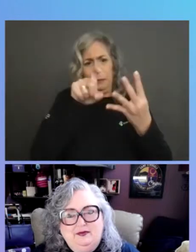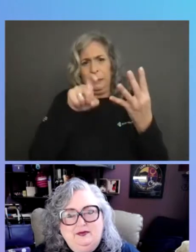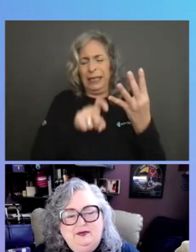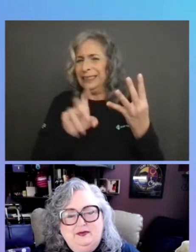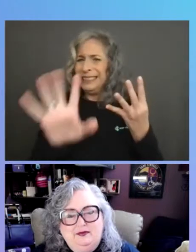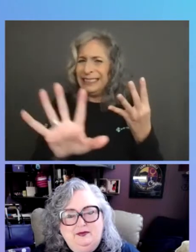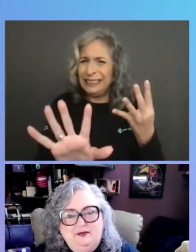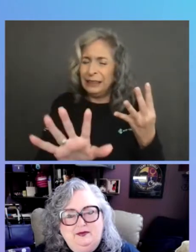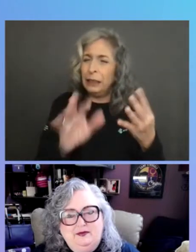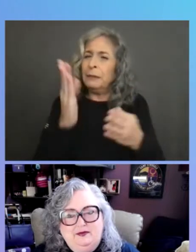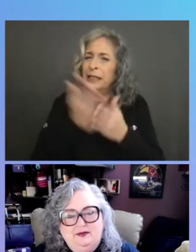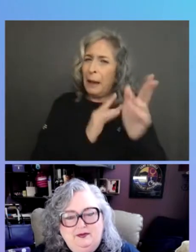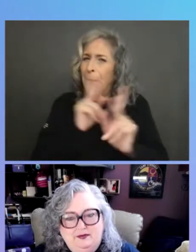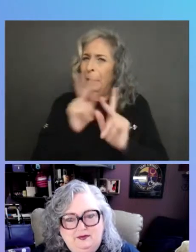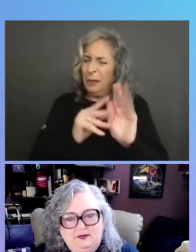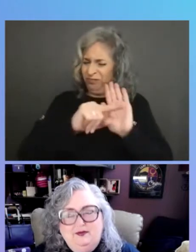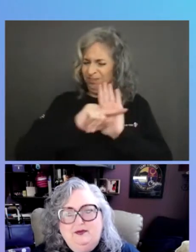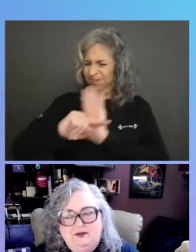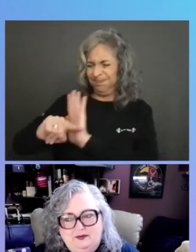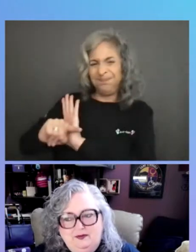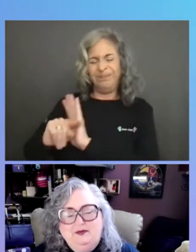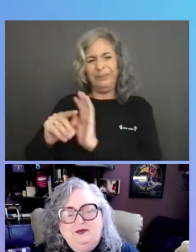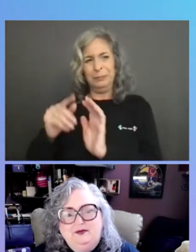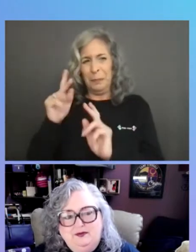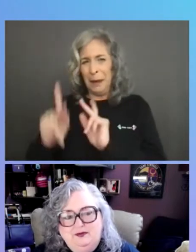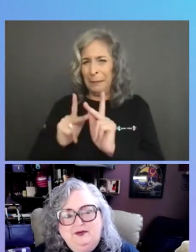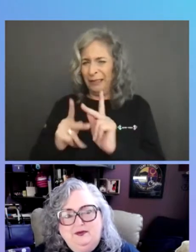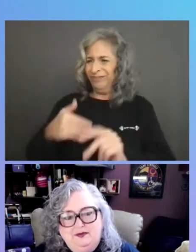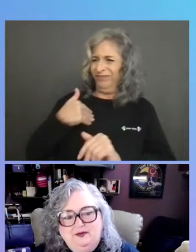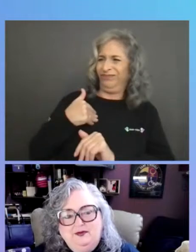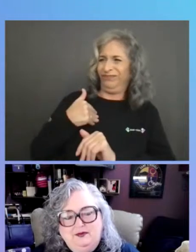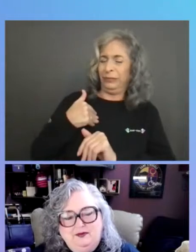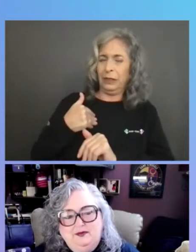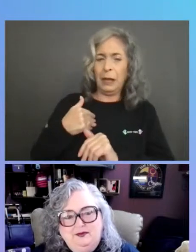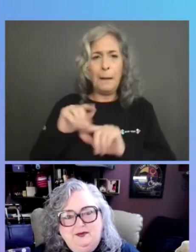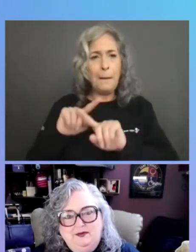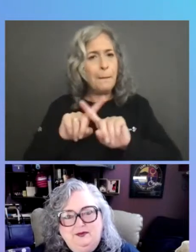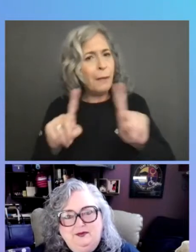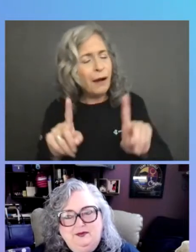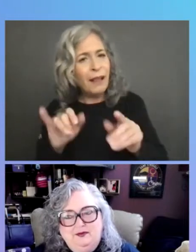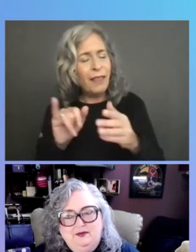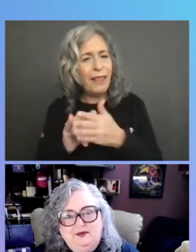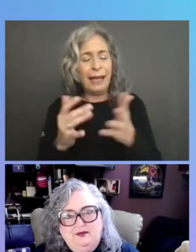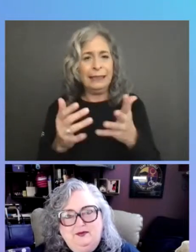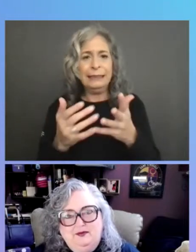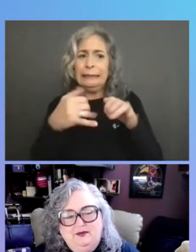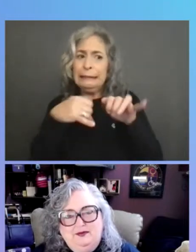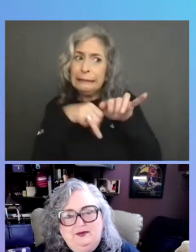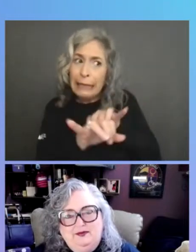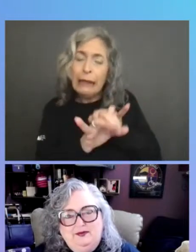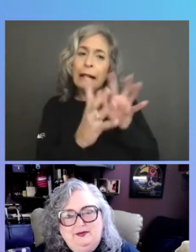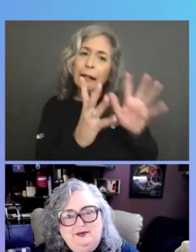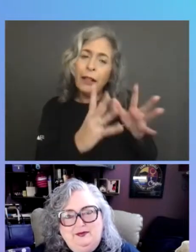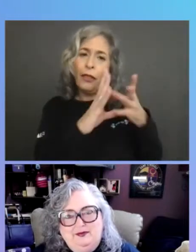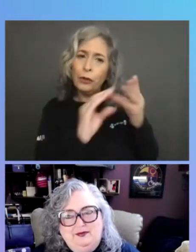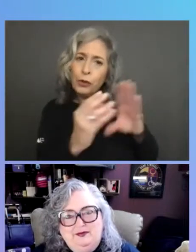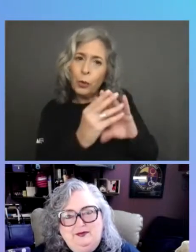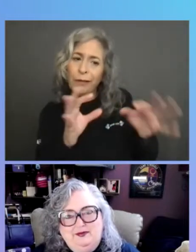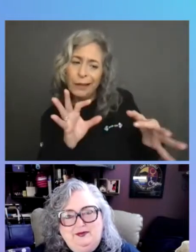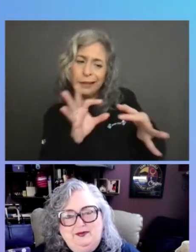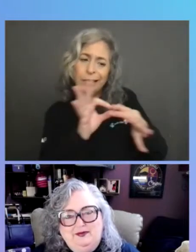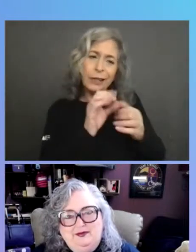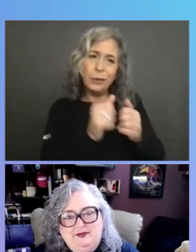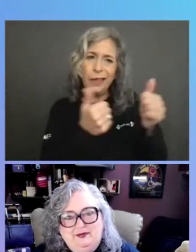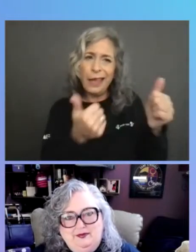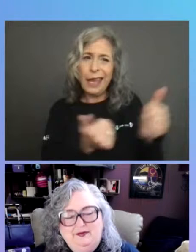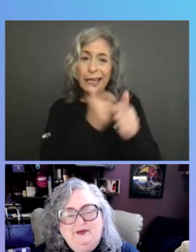of controversy was part of the origin story. And it's not that that totally goes away. That's the story that is a part of any